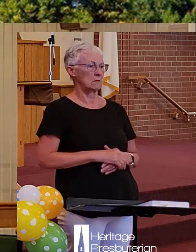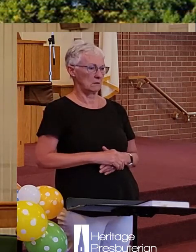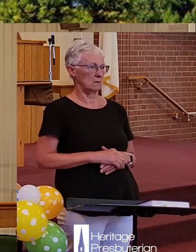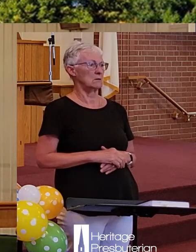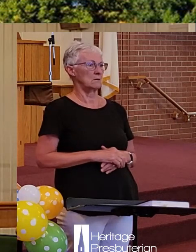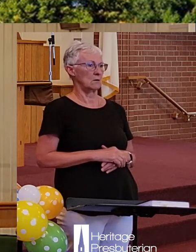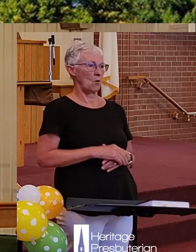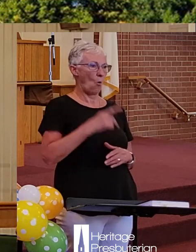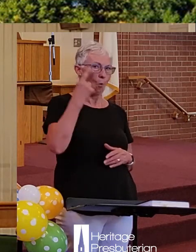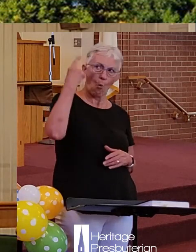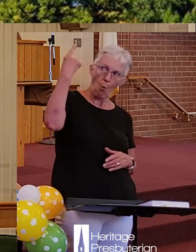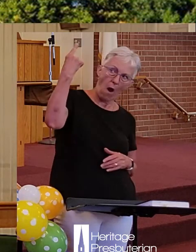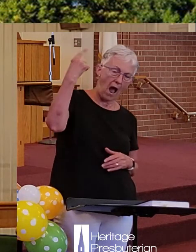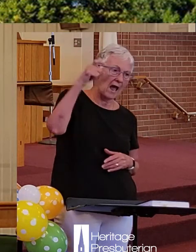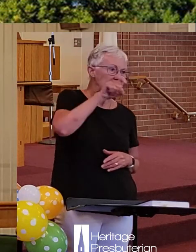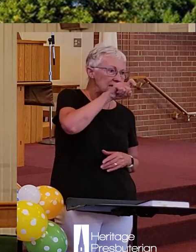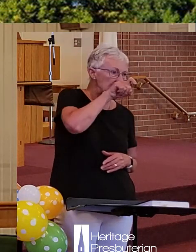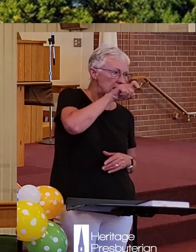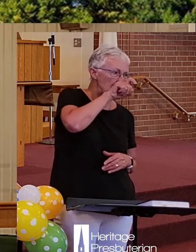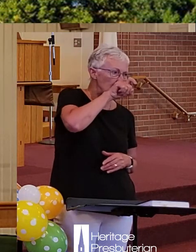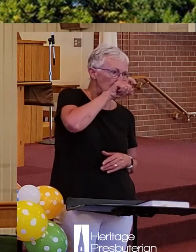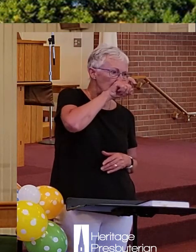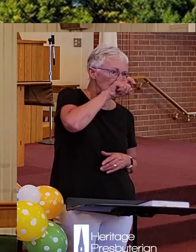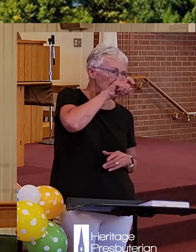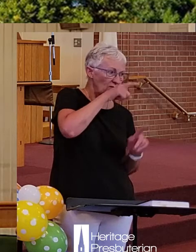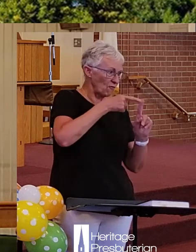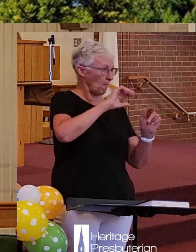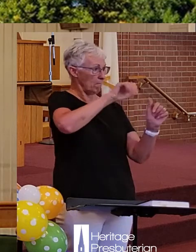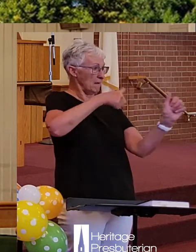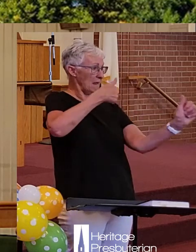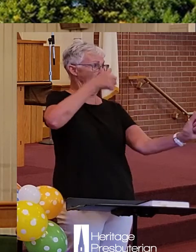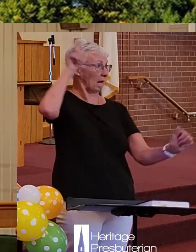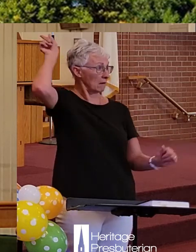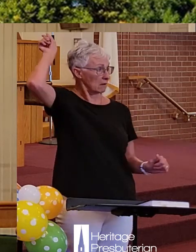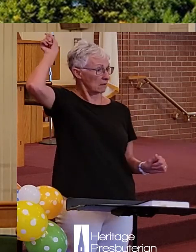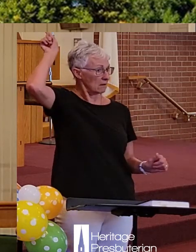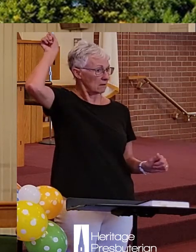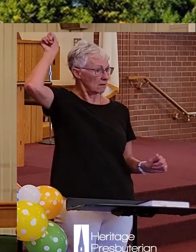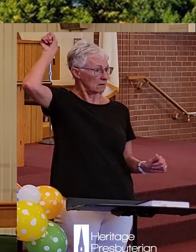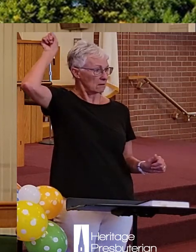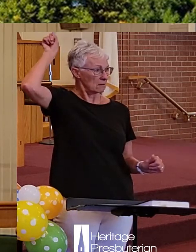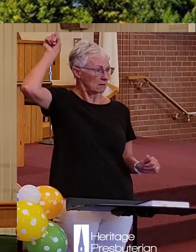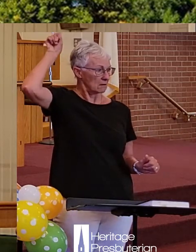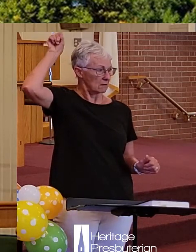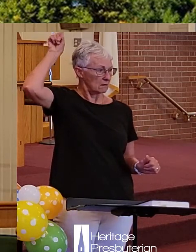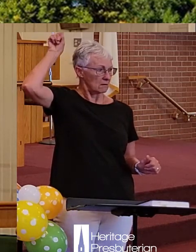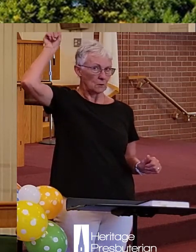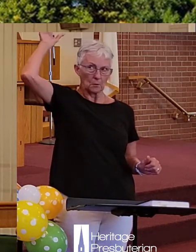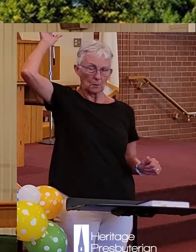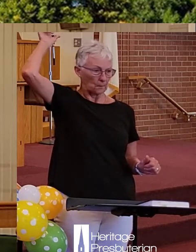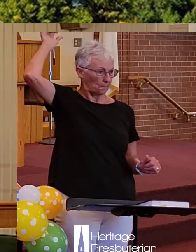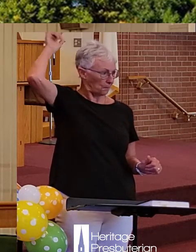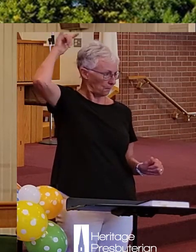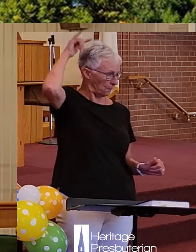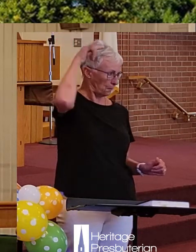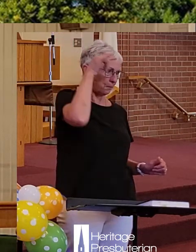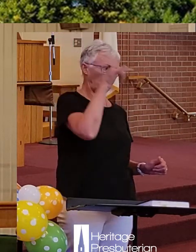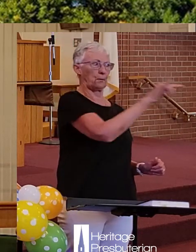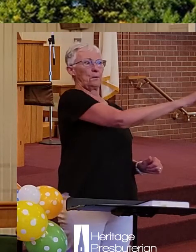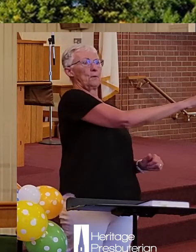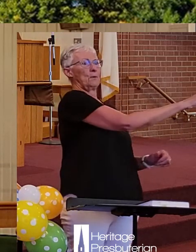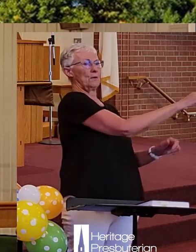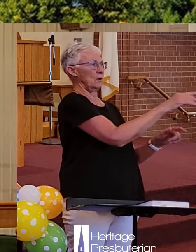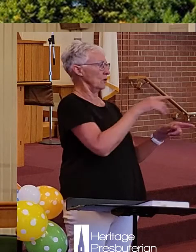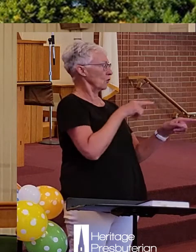A lone eagle from up behind me zoomed down over my head, fast and straight,